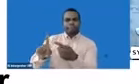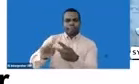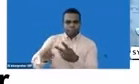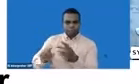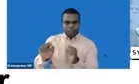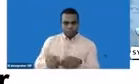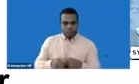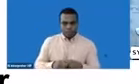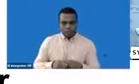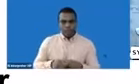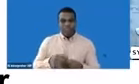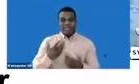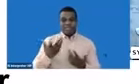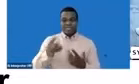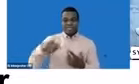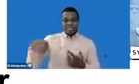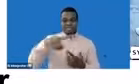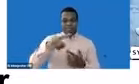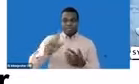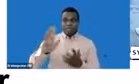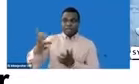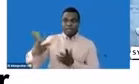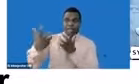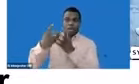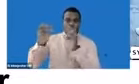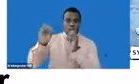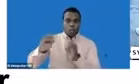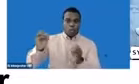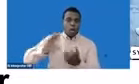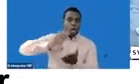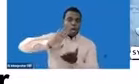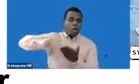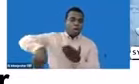a couple of, or doing spot checks on the